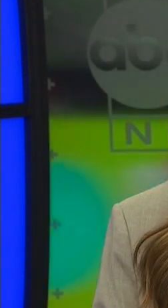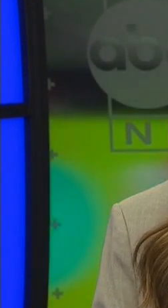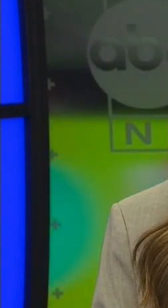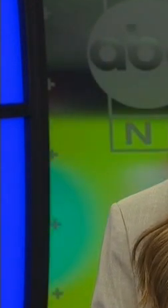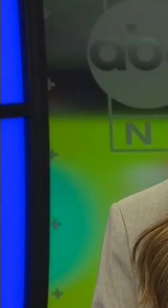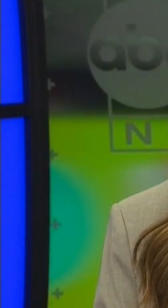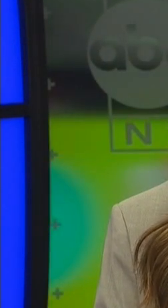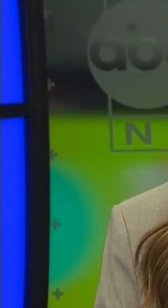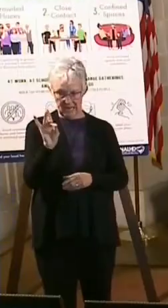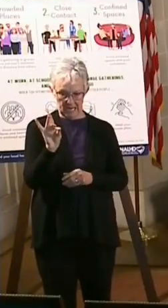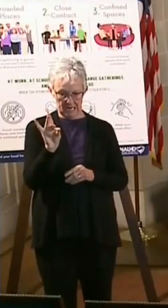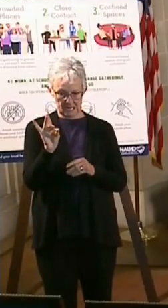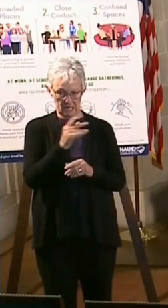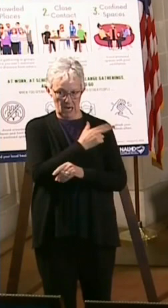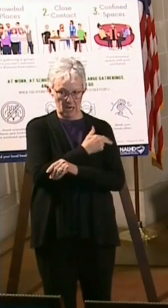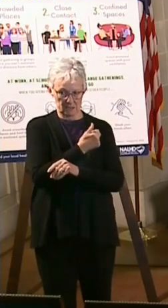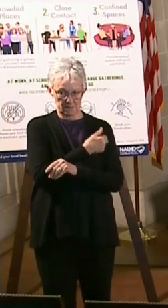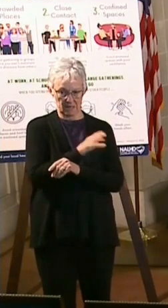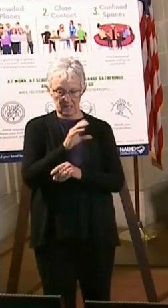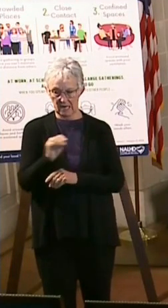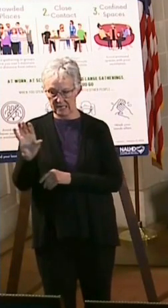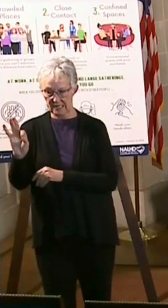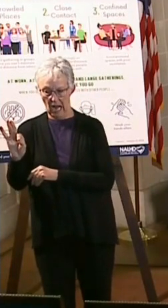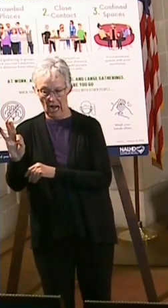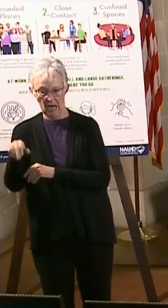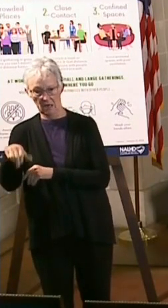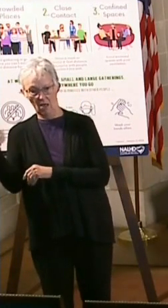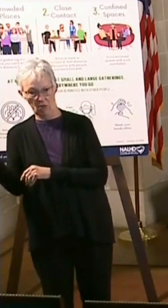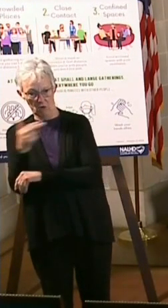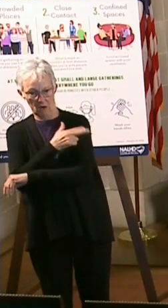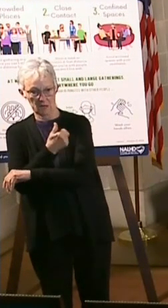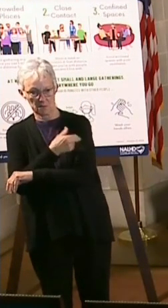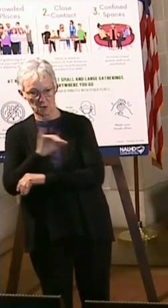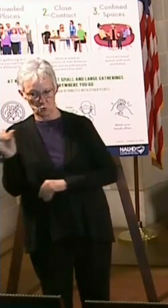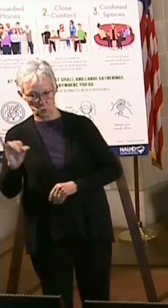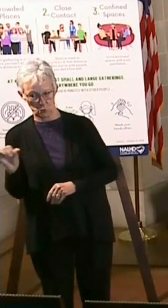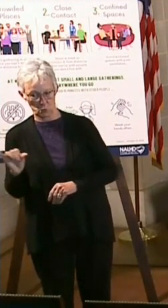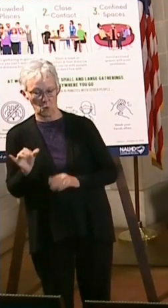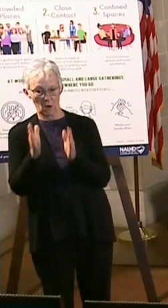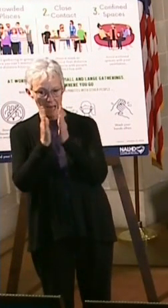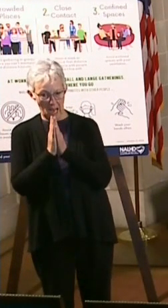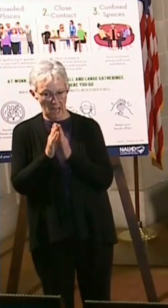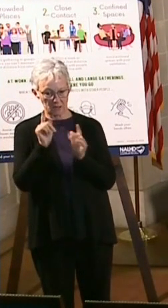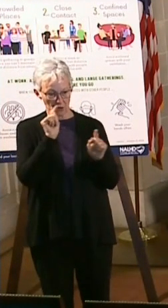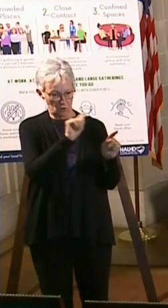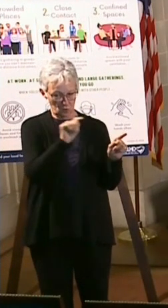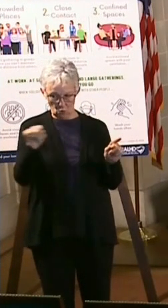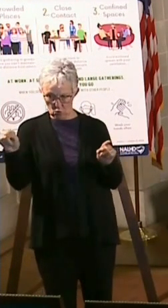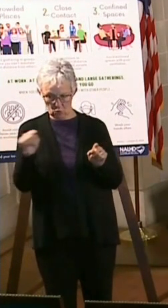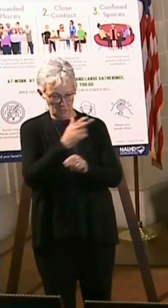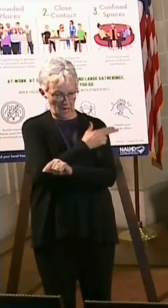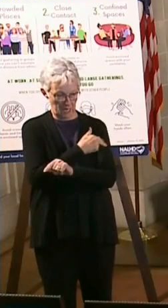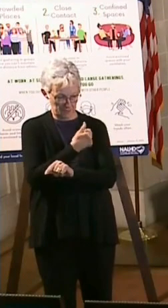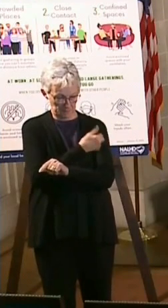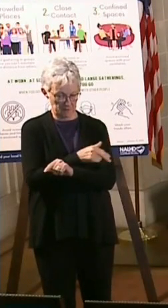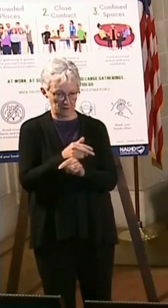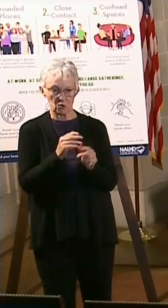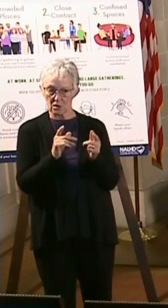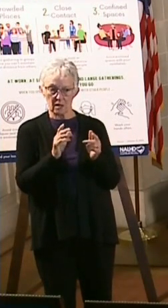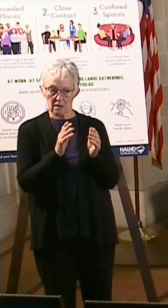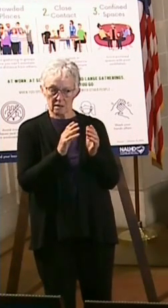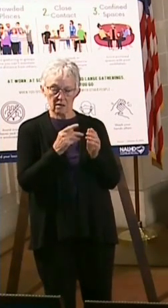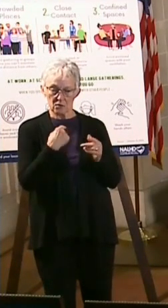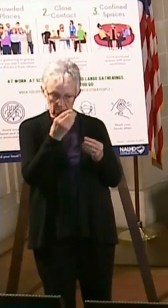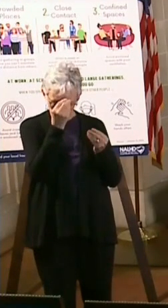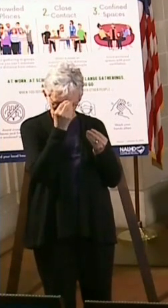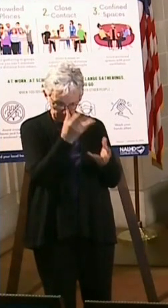initial doses. We have asked the hospitals to prioritize within their systems to vaccinate those caring for COVID